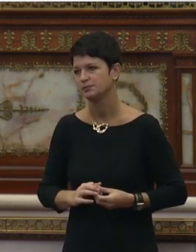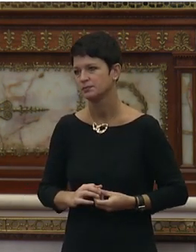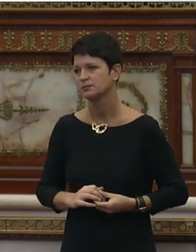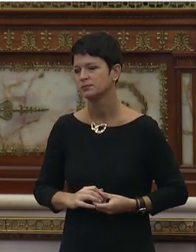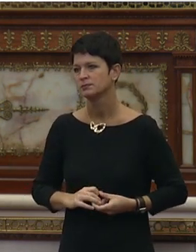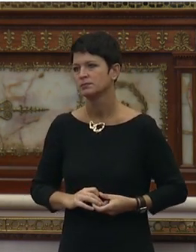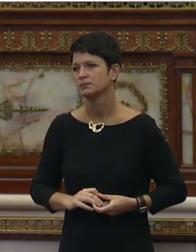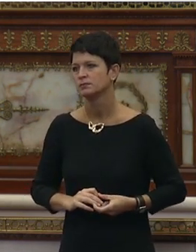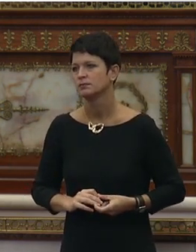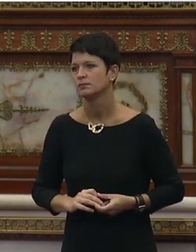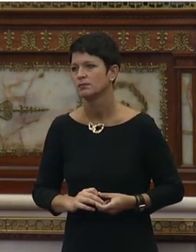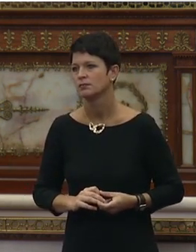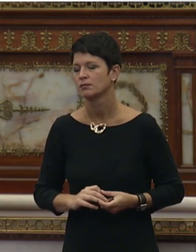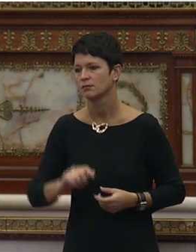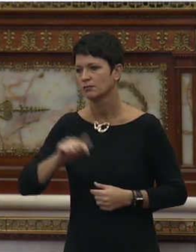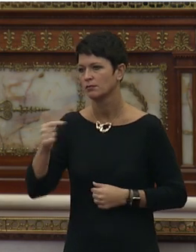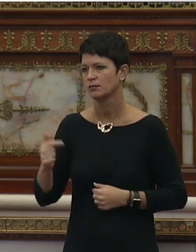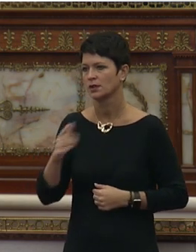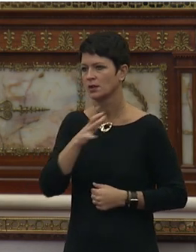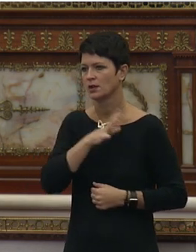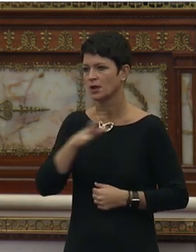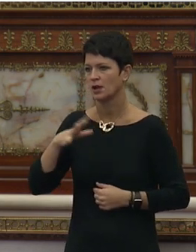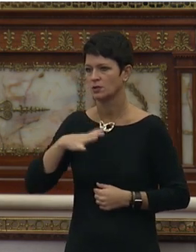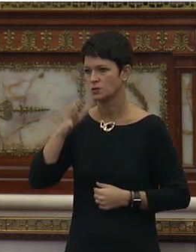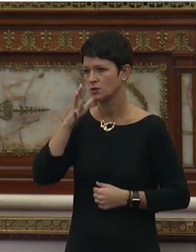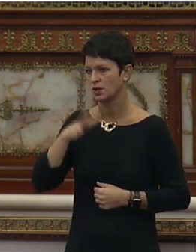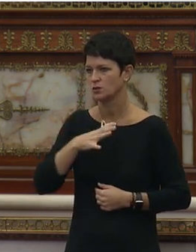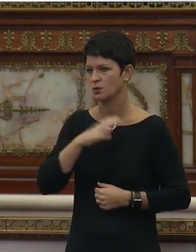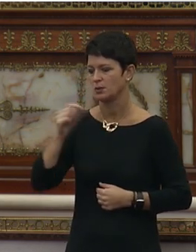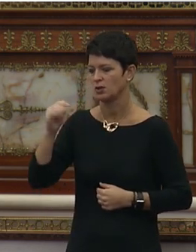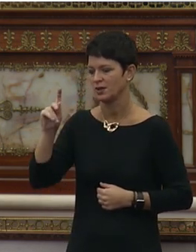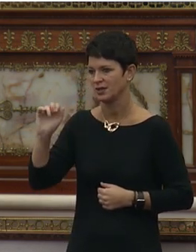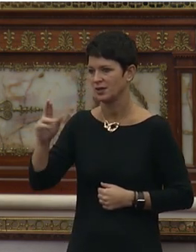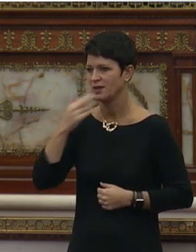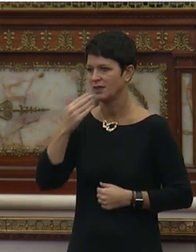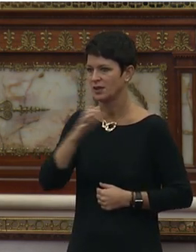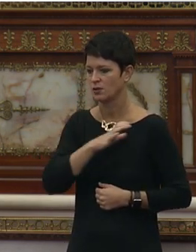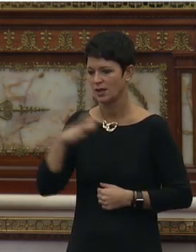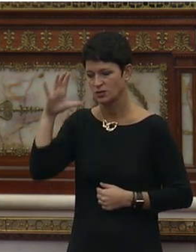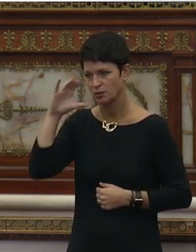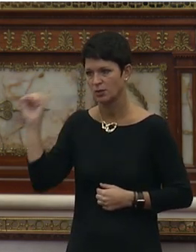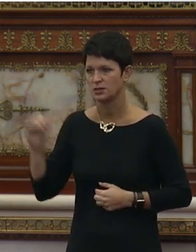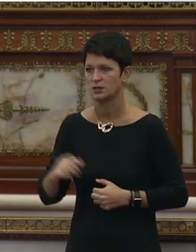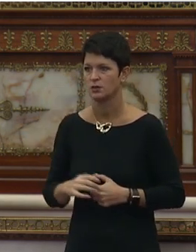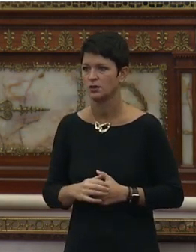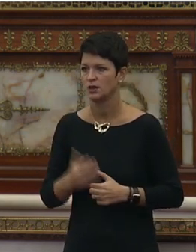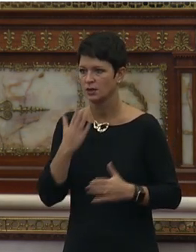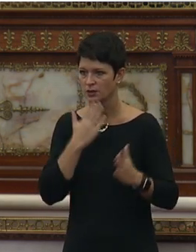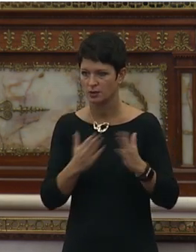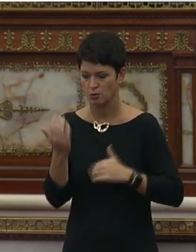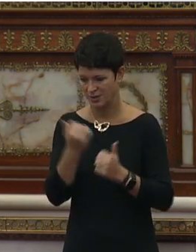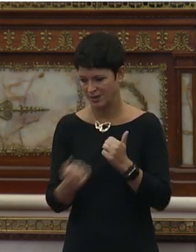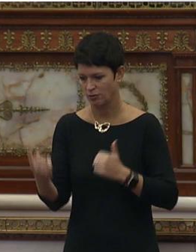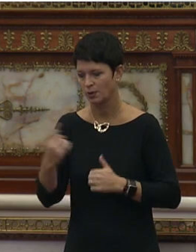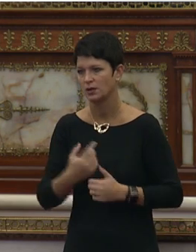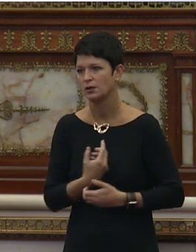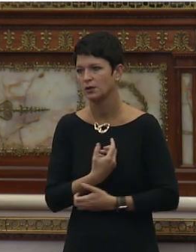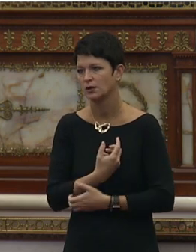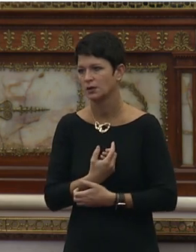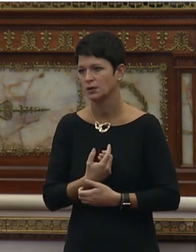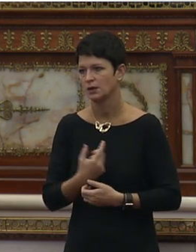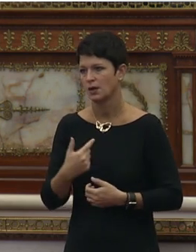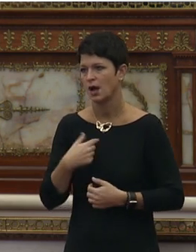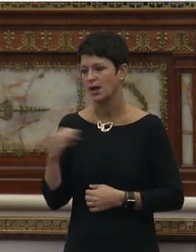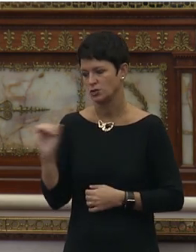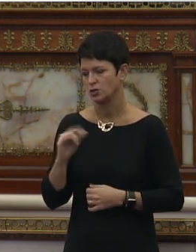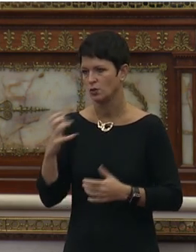Councilman. Chair recognizes Councilwoman Gauthier. Thank you, Council President. Good morning, everyone. I,